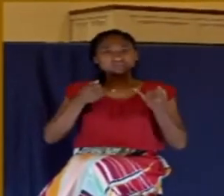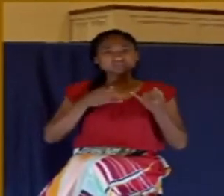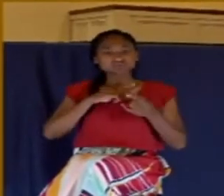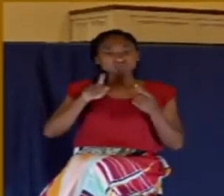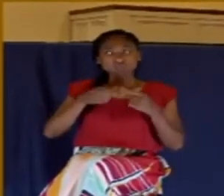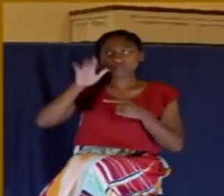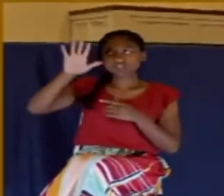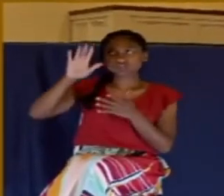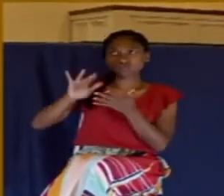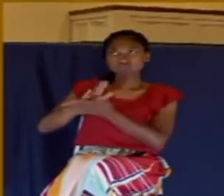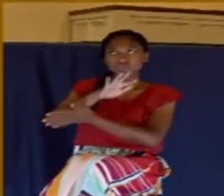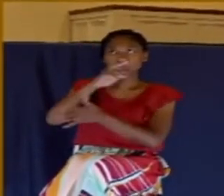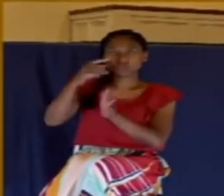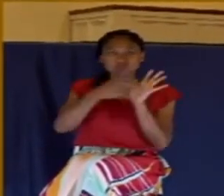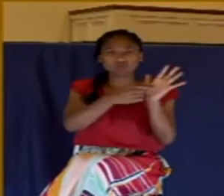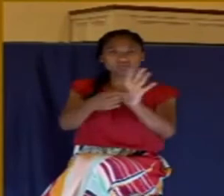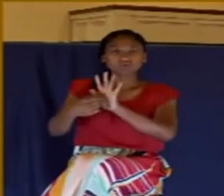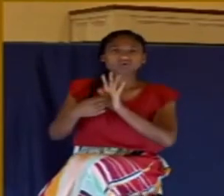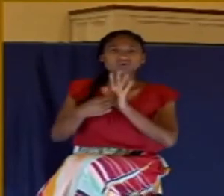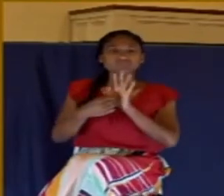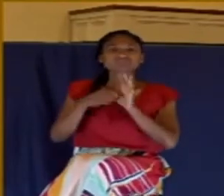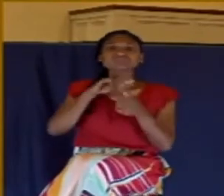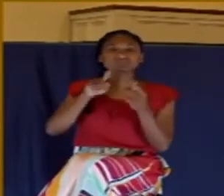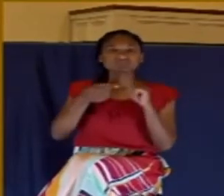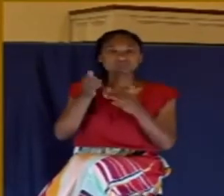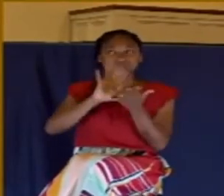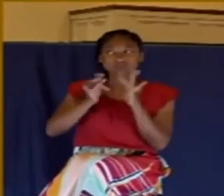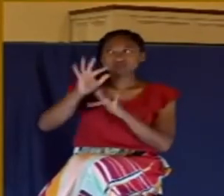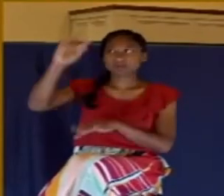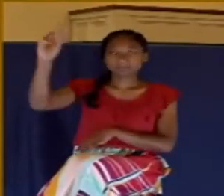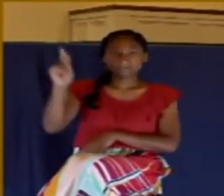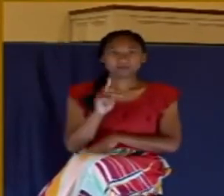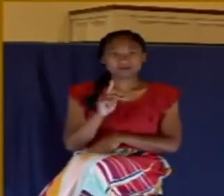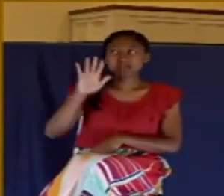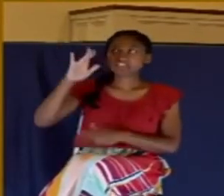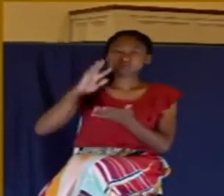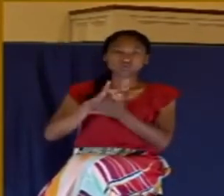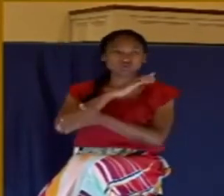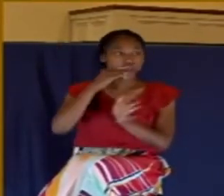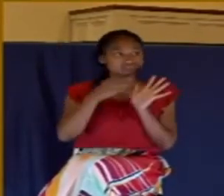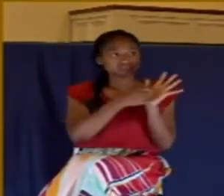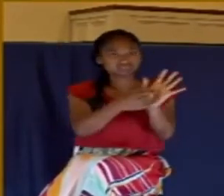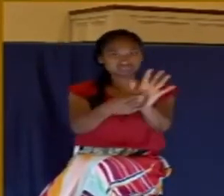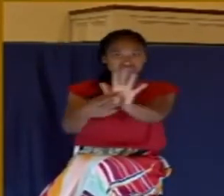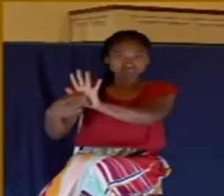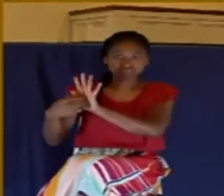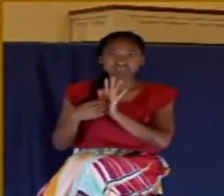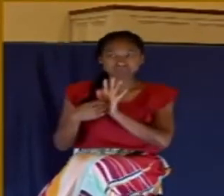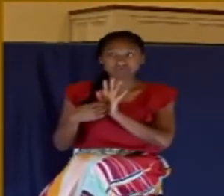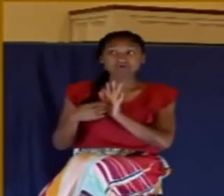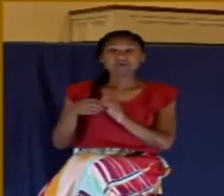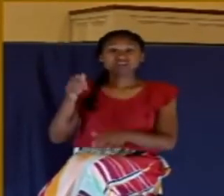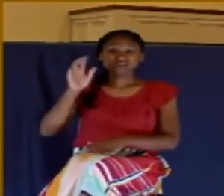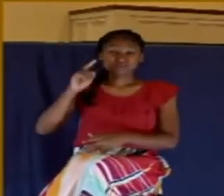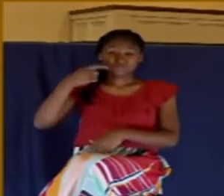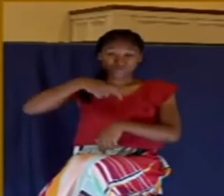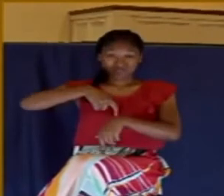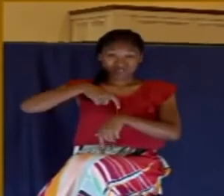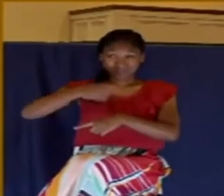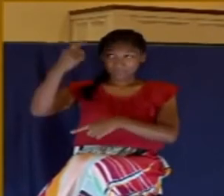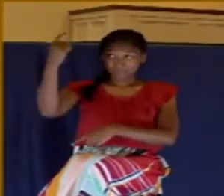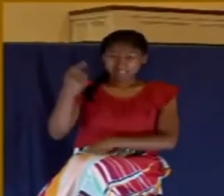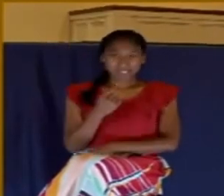again. When he comes again, his glory will be on display. The first time he came in humiliation. His glory